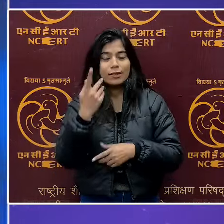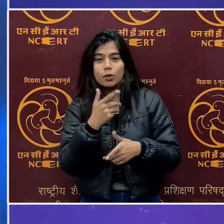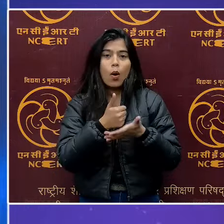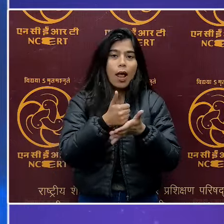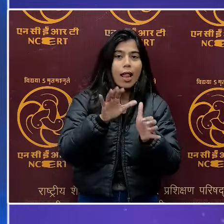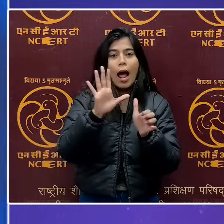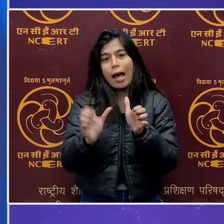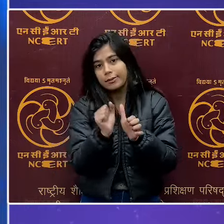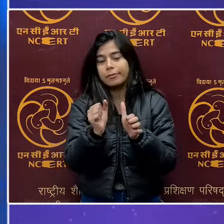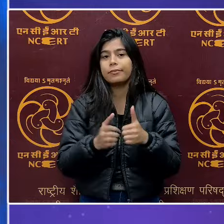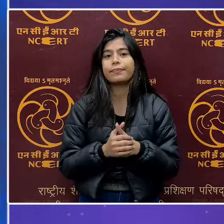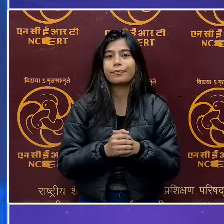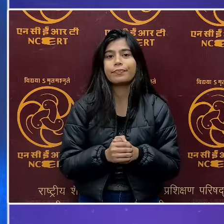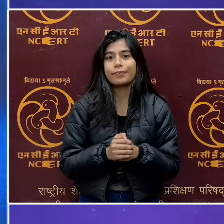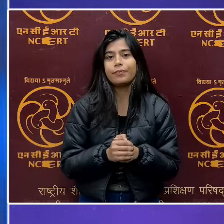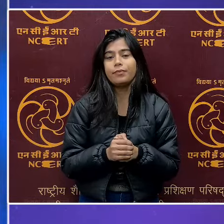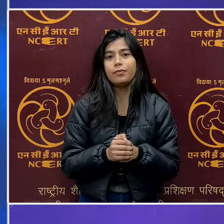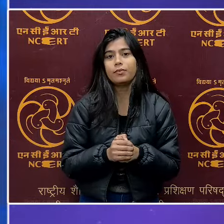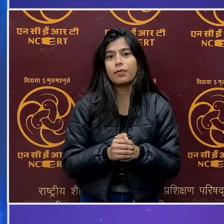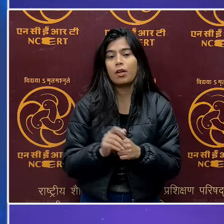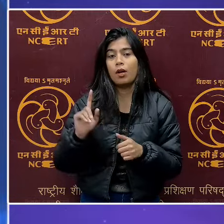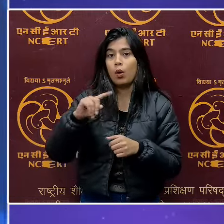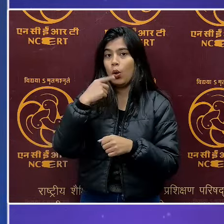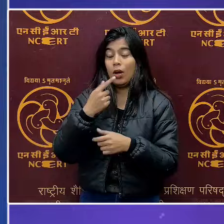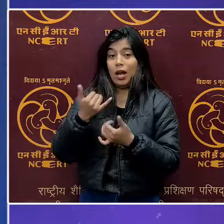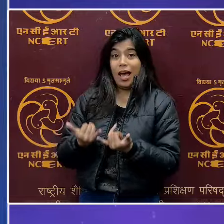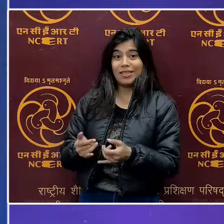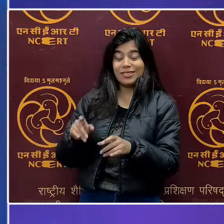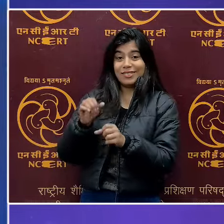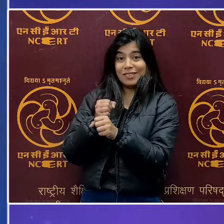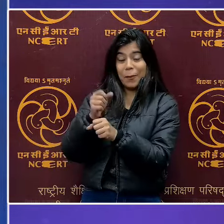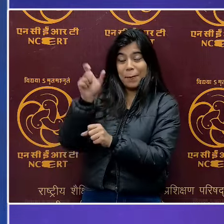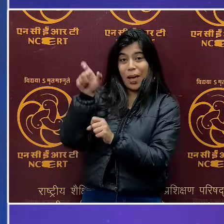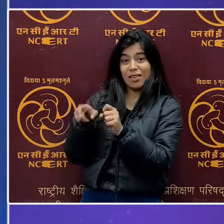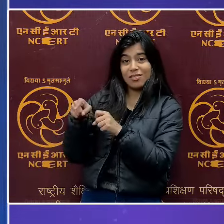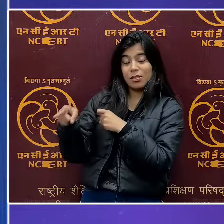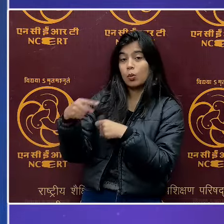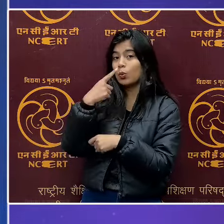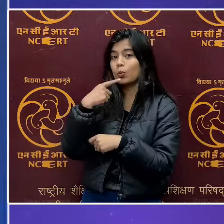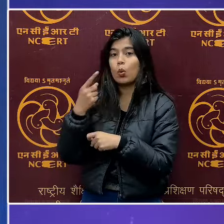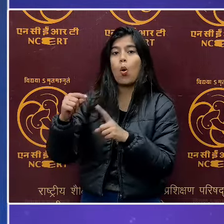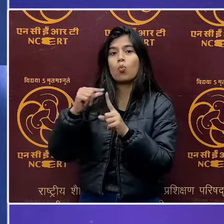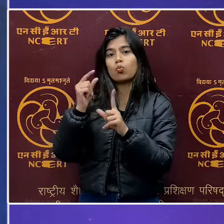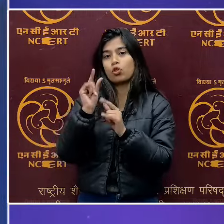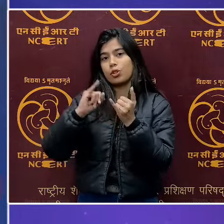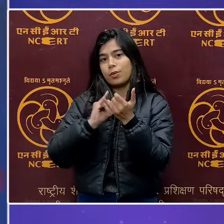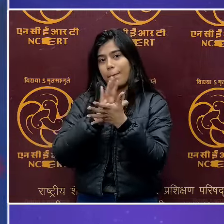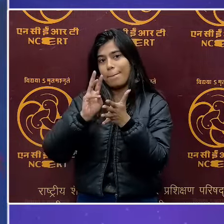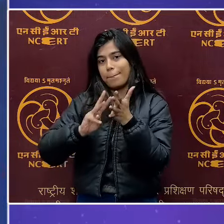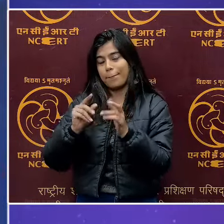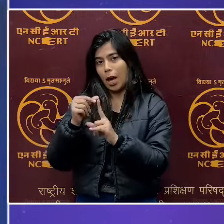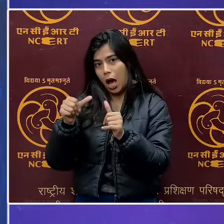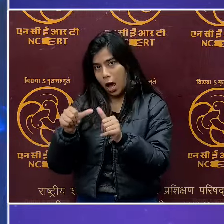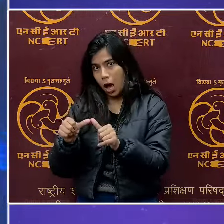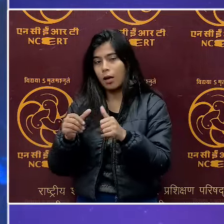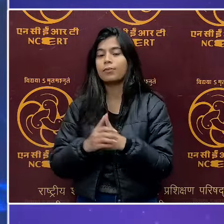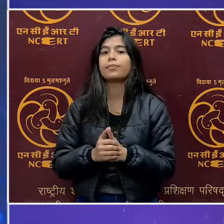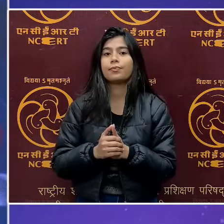you. Now, let me please introduce the guest for today. We have with us Miss Pushpa Tyagi. Ma'am, a very warm welcome to